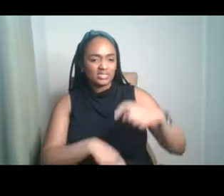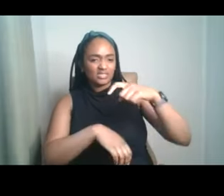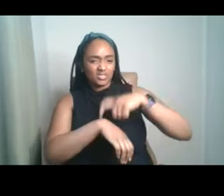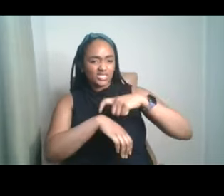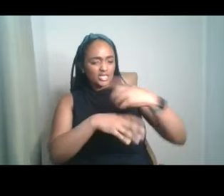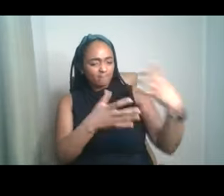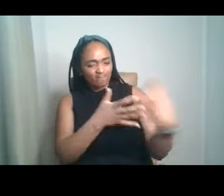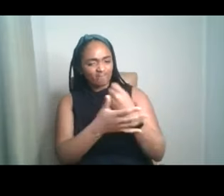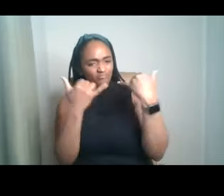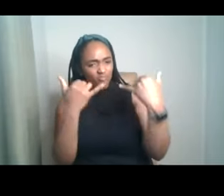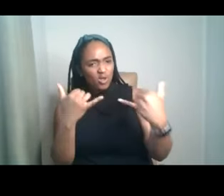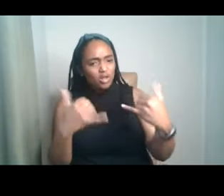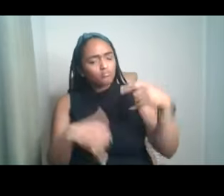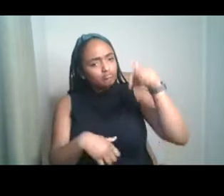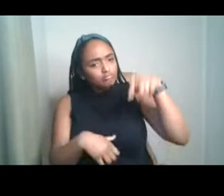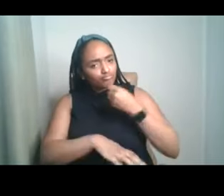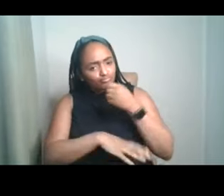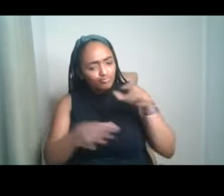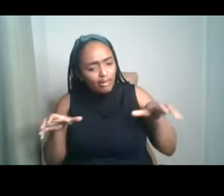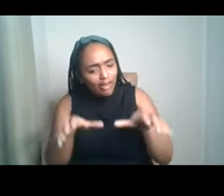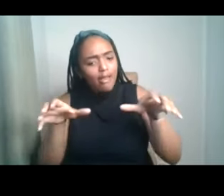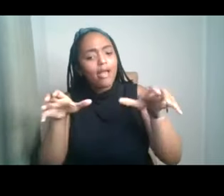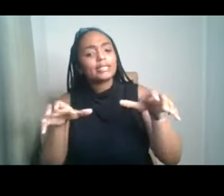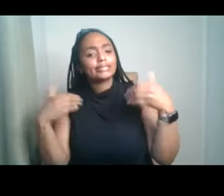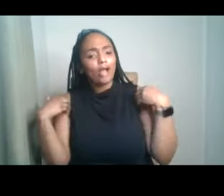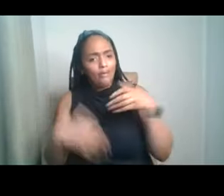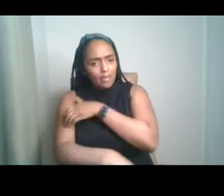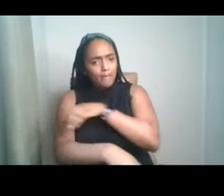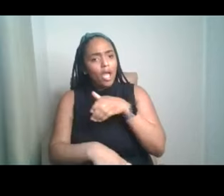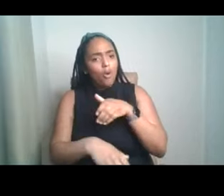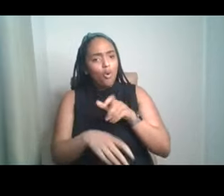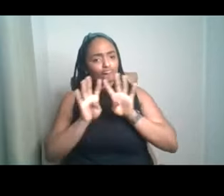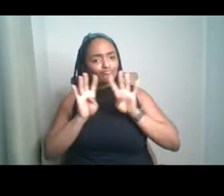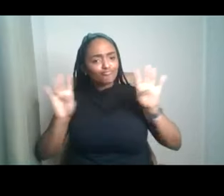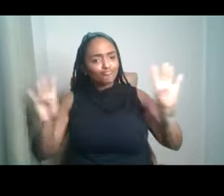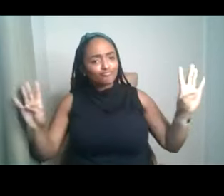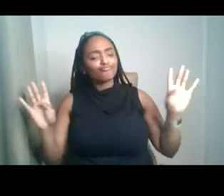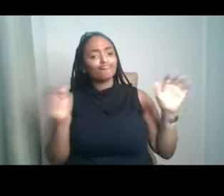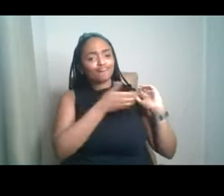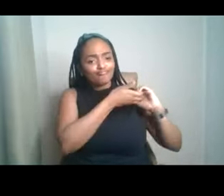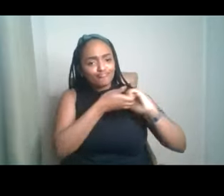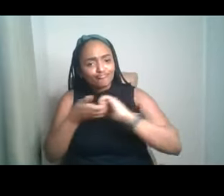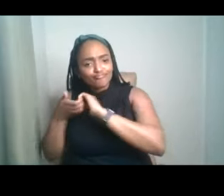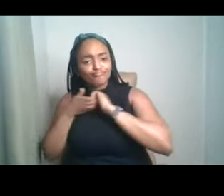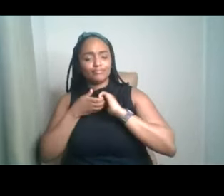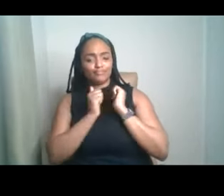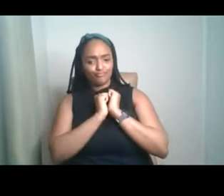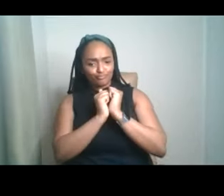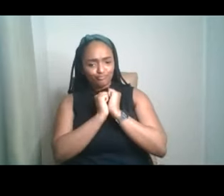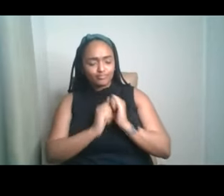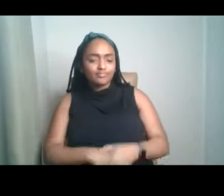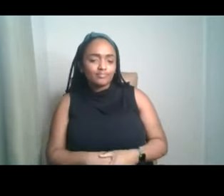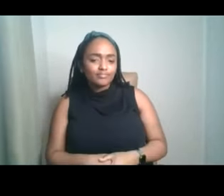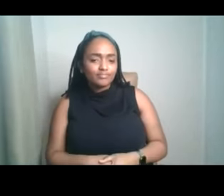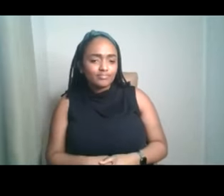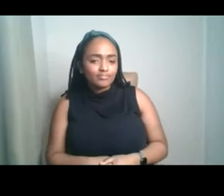That the time is now, that we got the power. Stand up side by side, impossible to break us down. Time's up, dream, time's up, speak. Time's